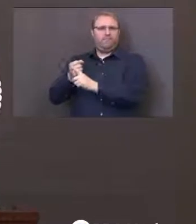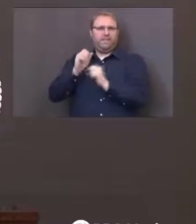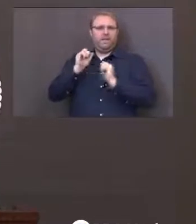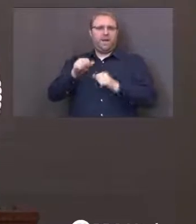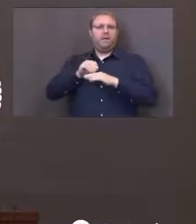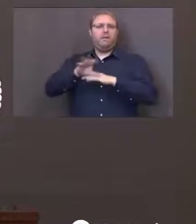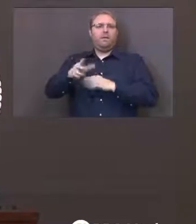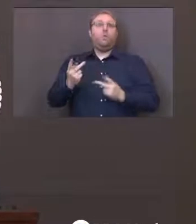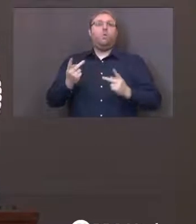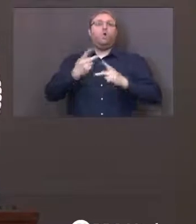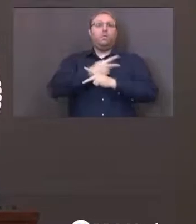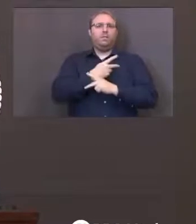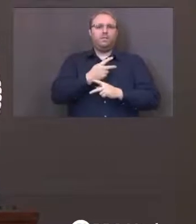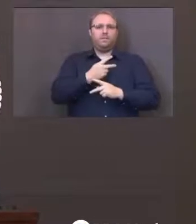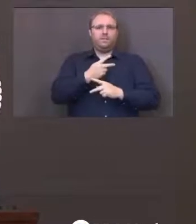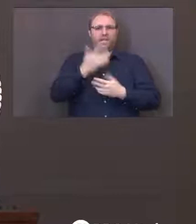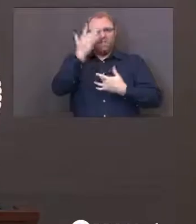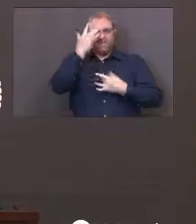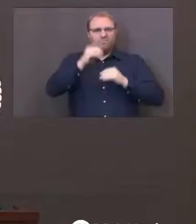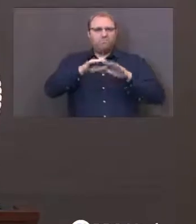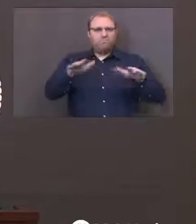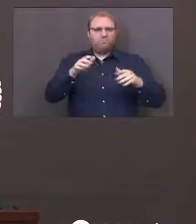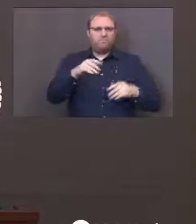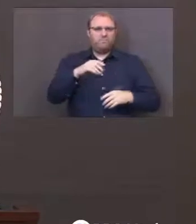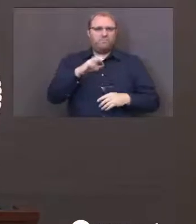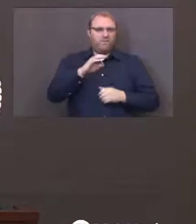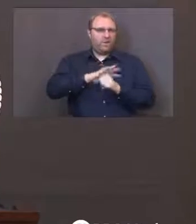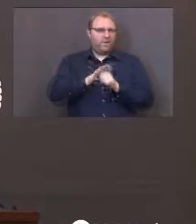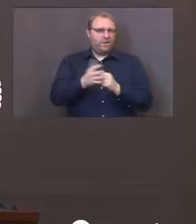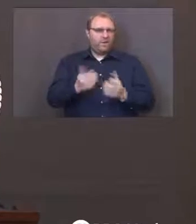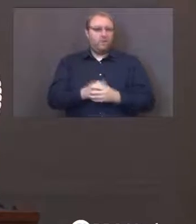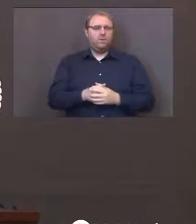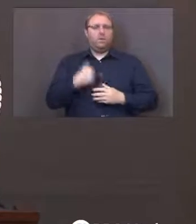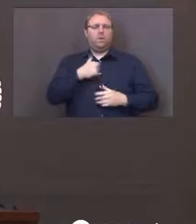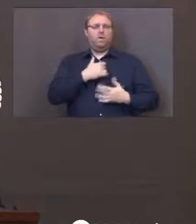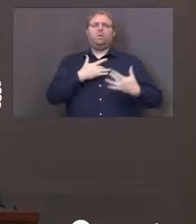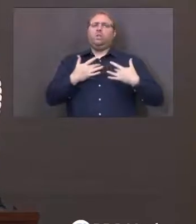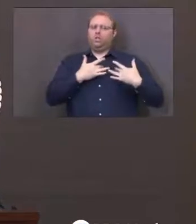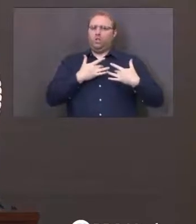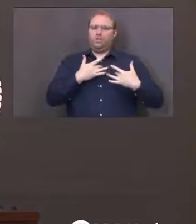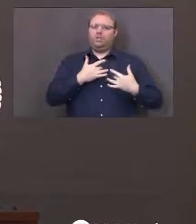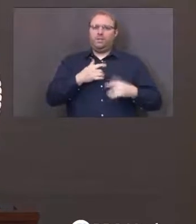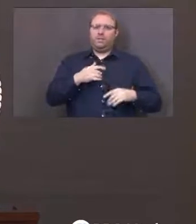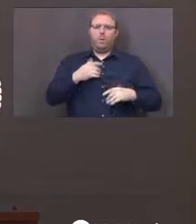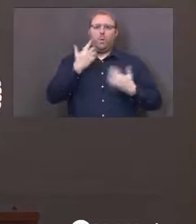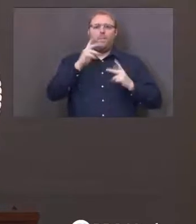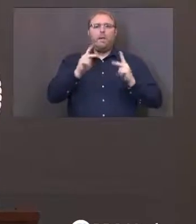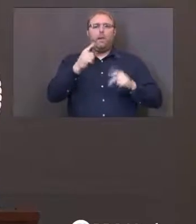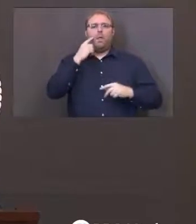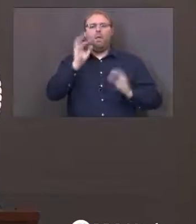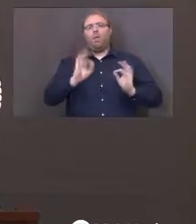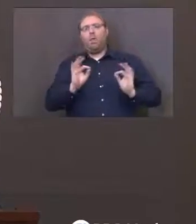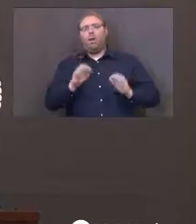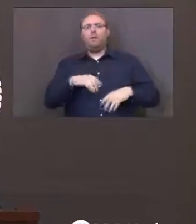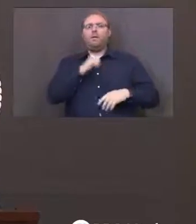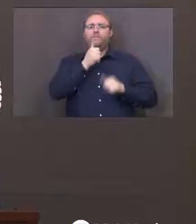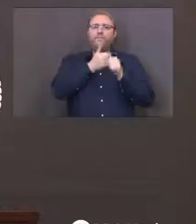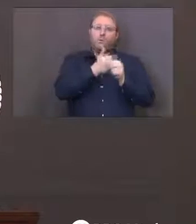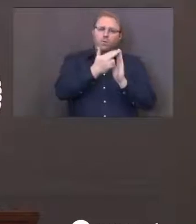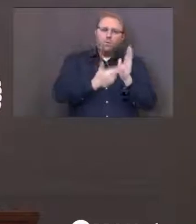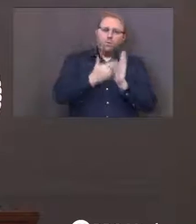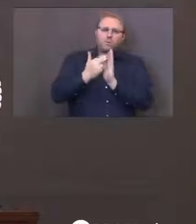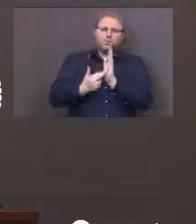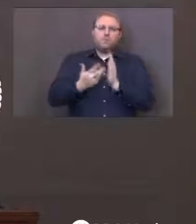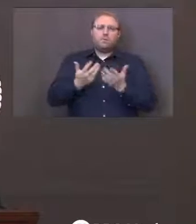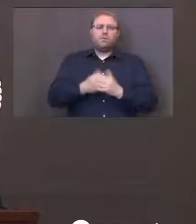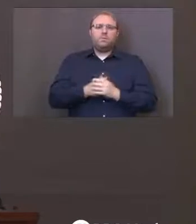increase infection and transmission rates. So we're concerned about people not just following good protocol. I